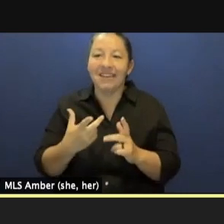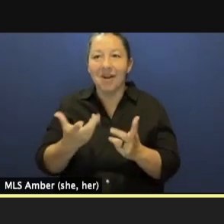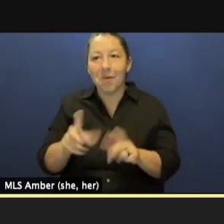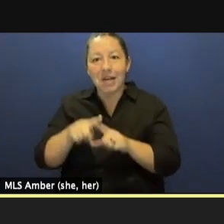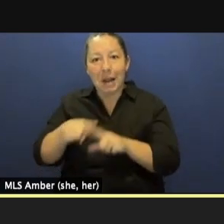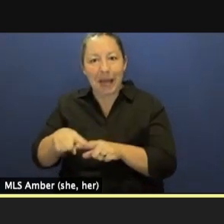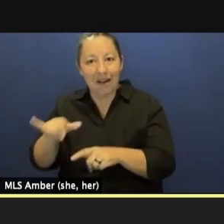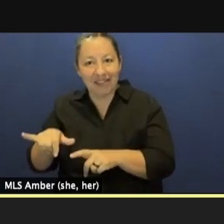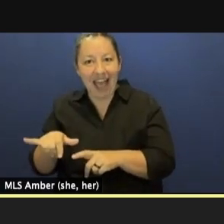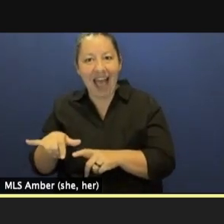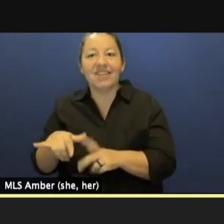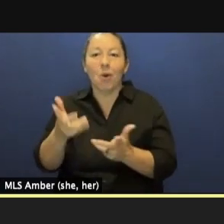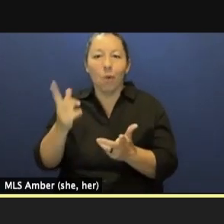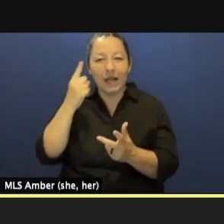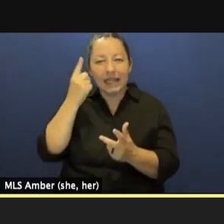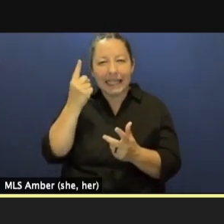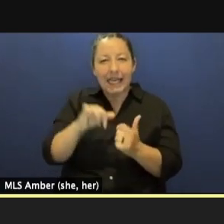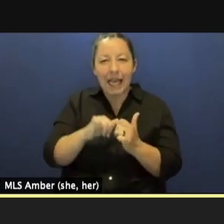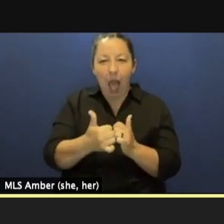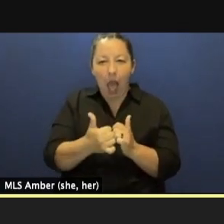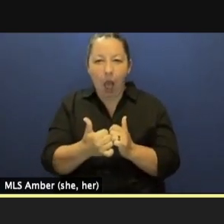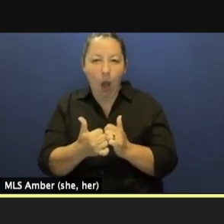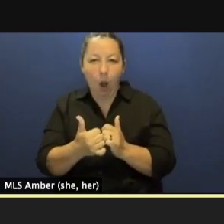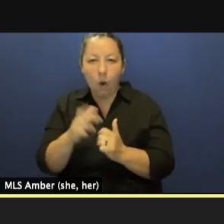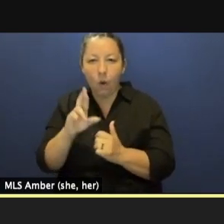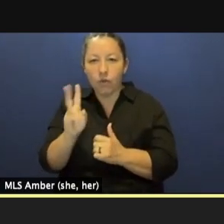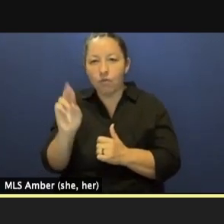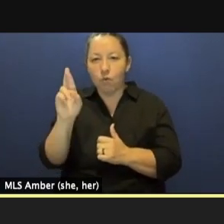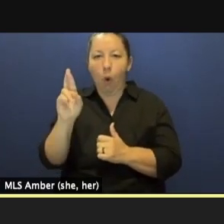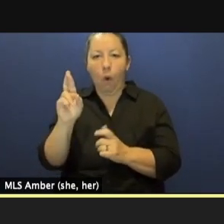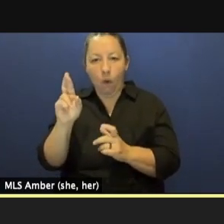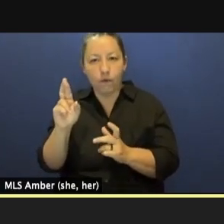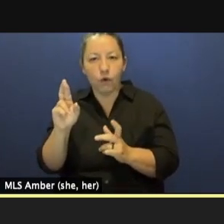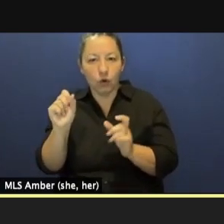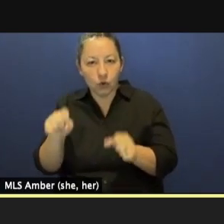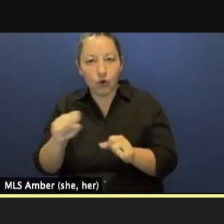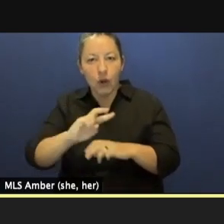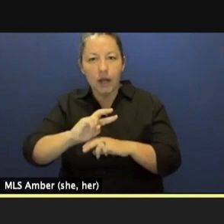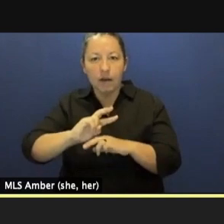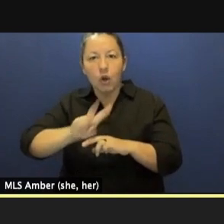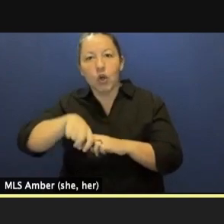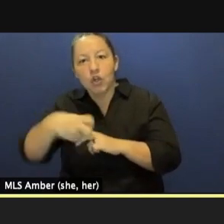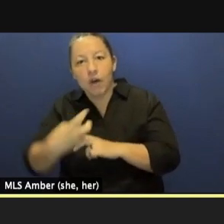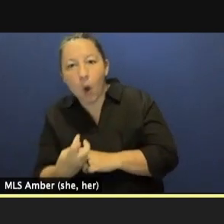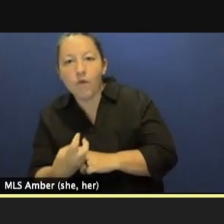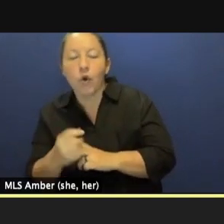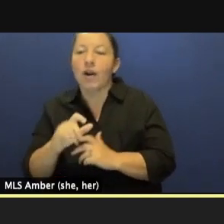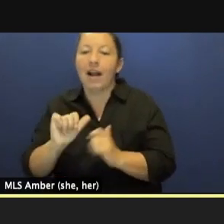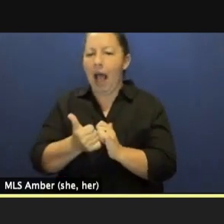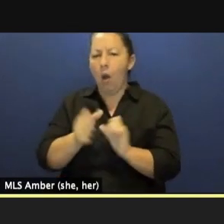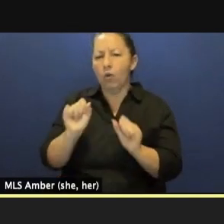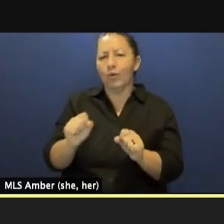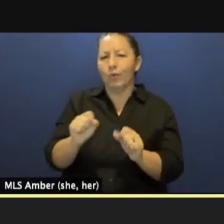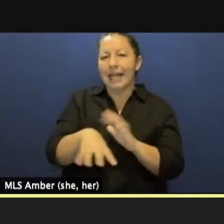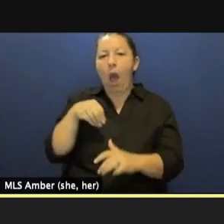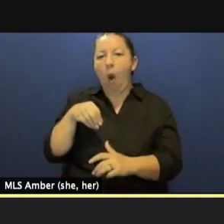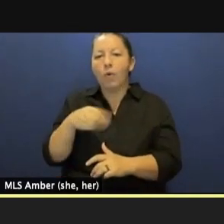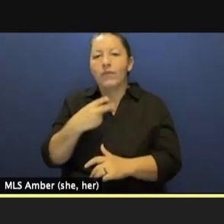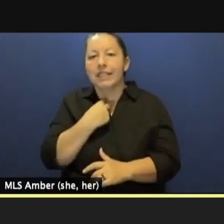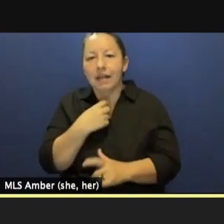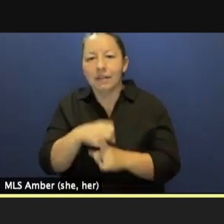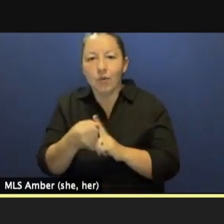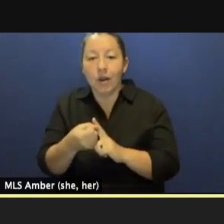within the capabilities of the rover, ways that we could find ourselves getting out of a stuck situation. So that's both fun and